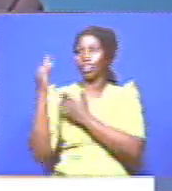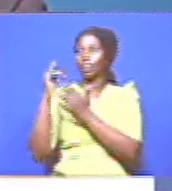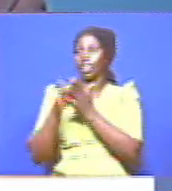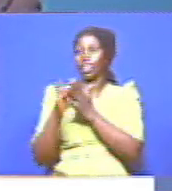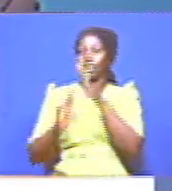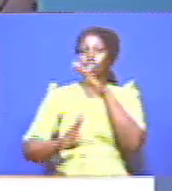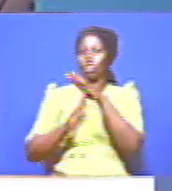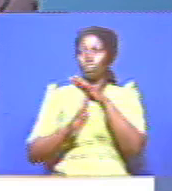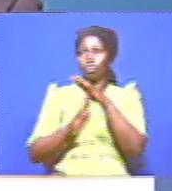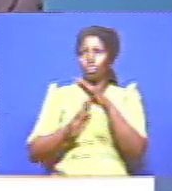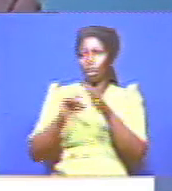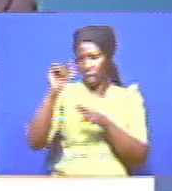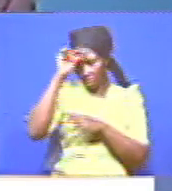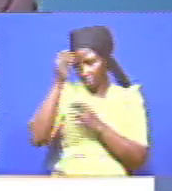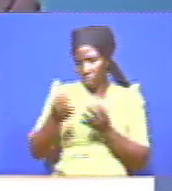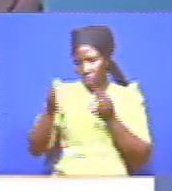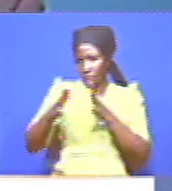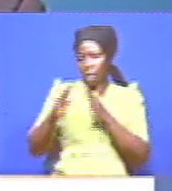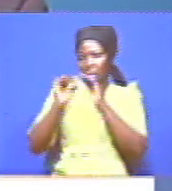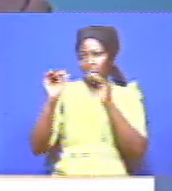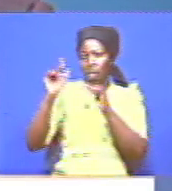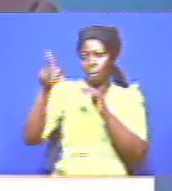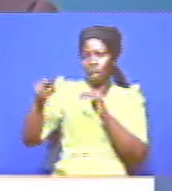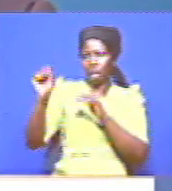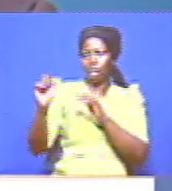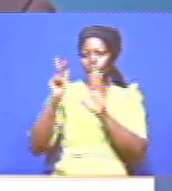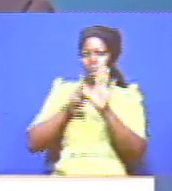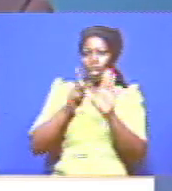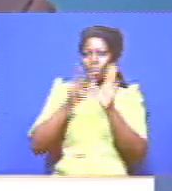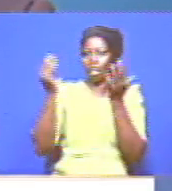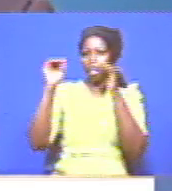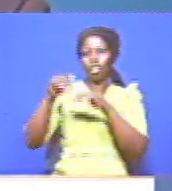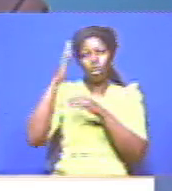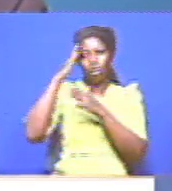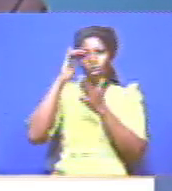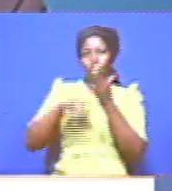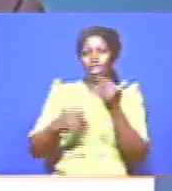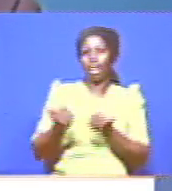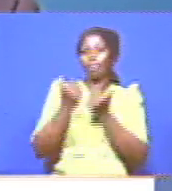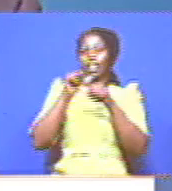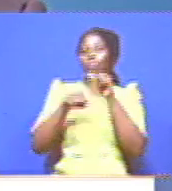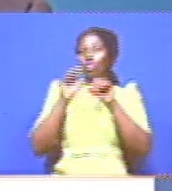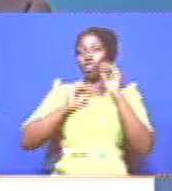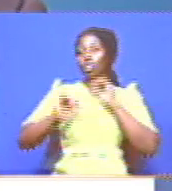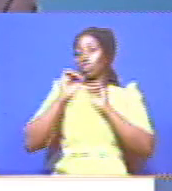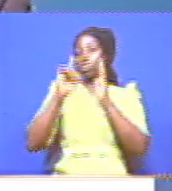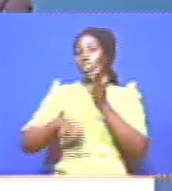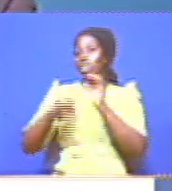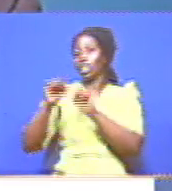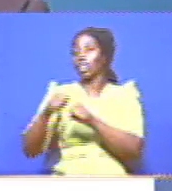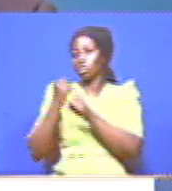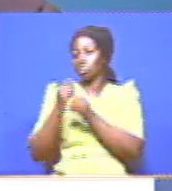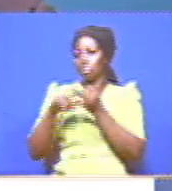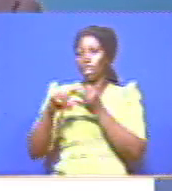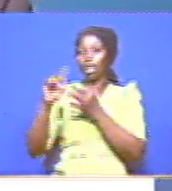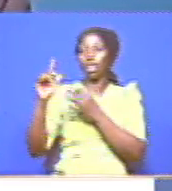from the level of PSs attend this forum, so that at least they know what is happening about corruption and what they're able to do. We have the legislature, we